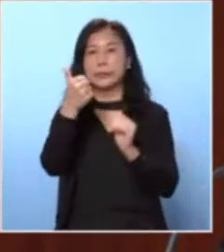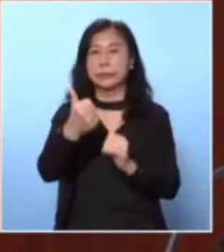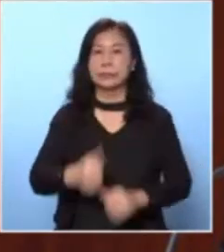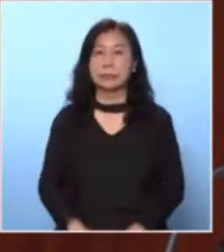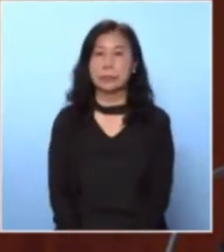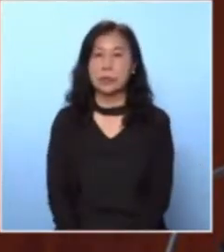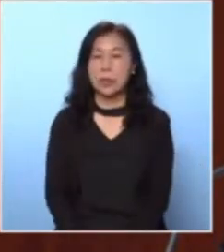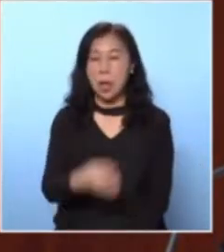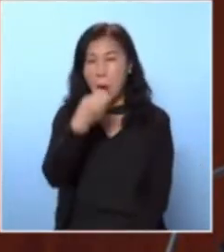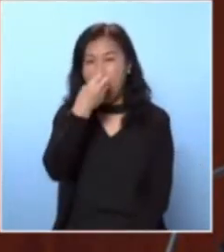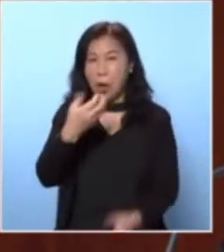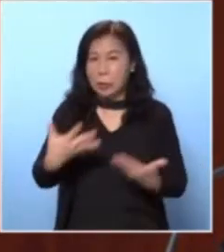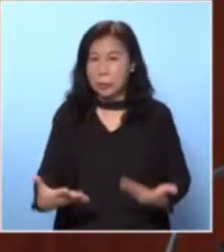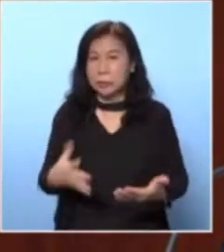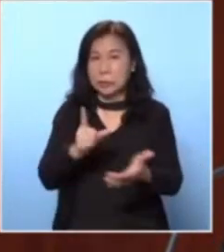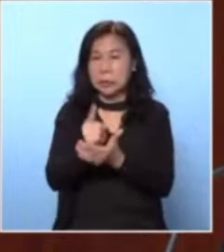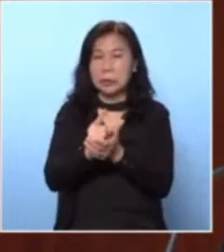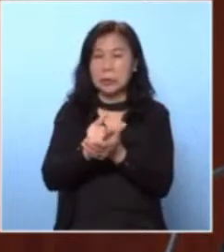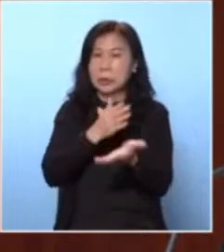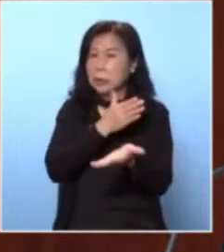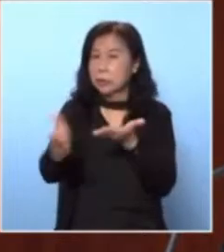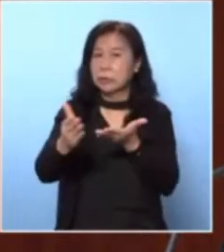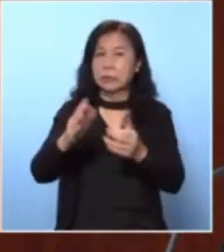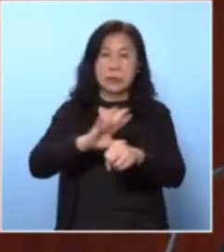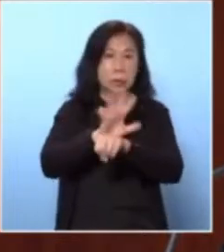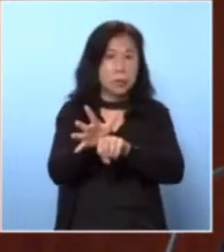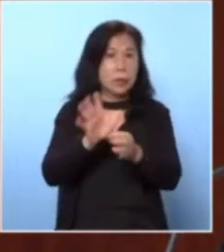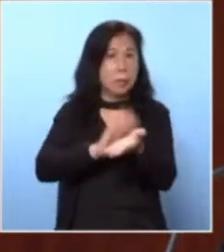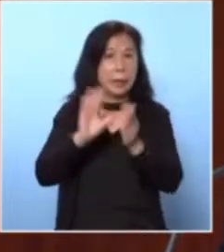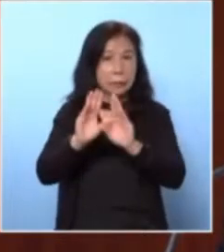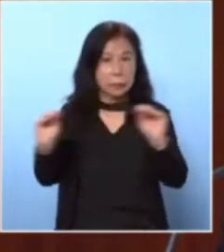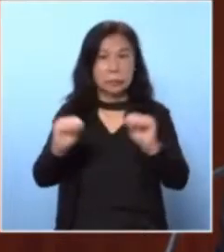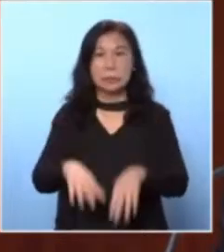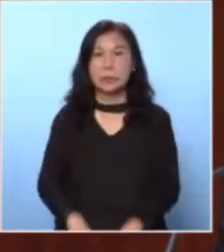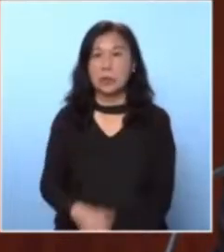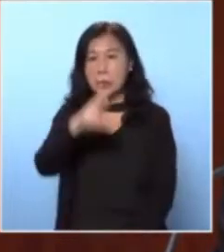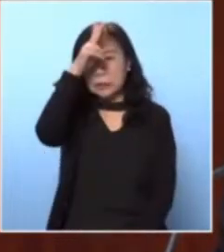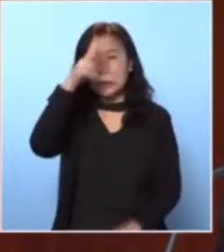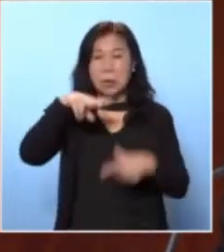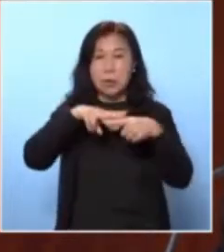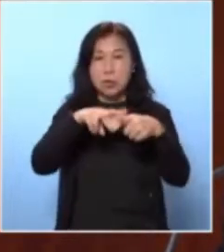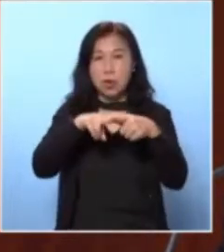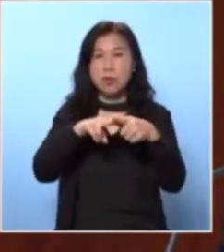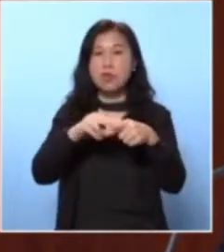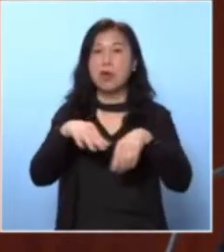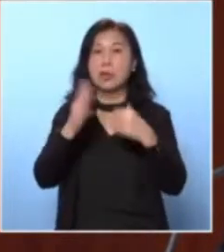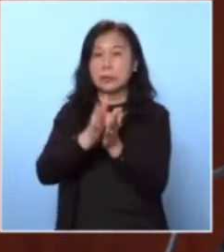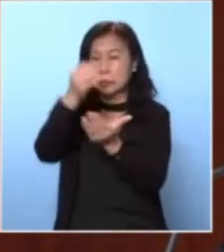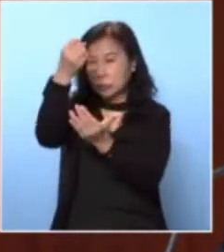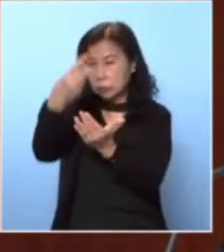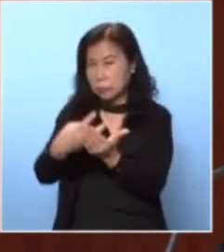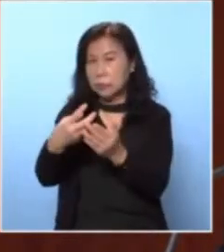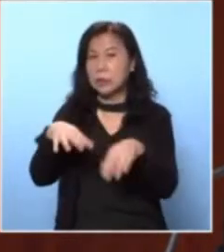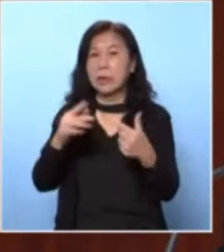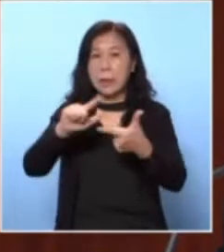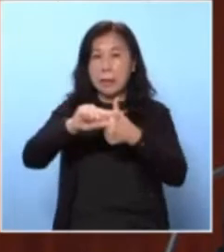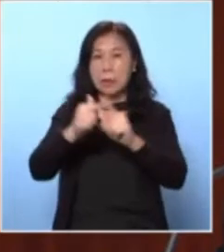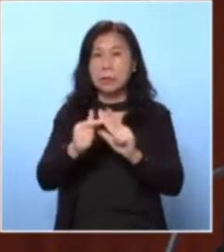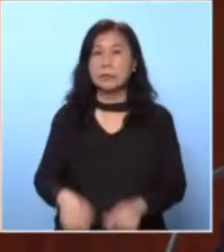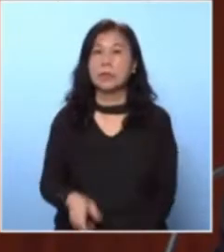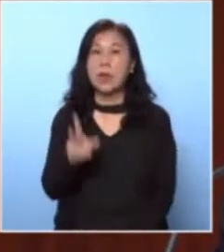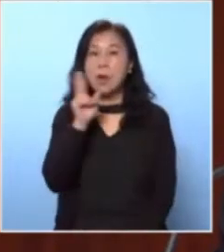life. This year, Hong Kong came out of the pandemic with strength. The government has launched a host of campaigns and